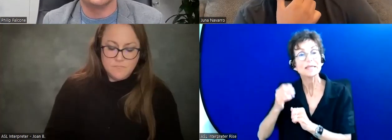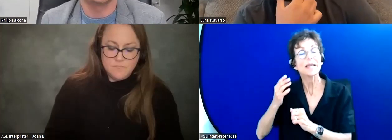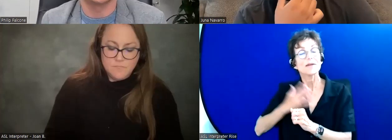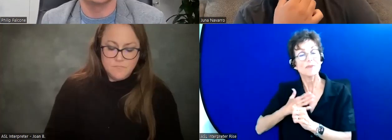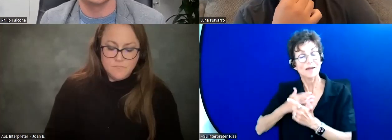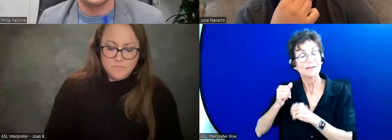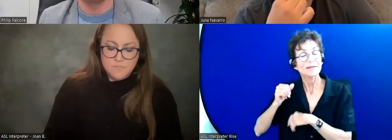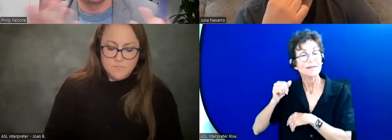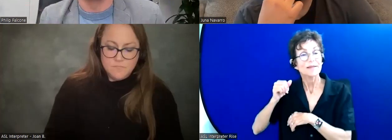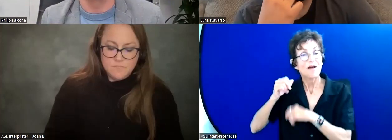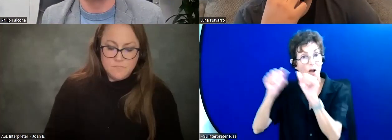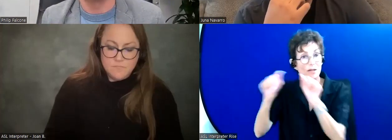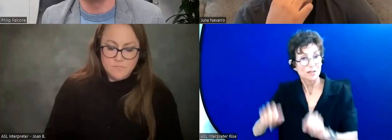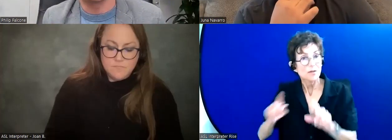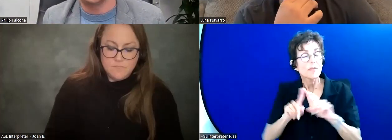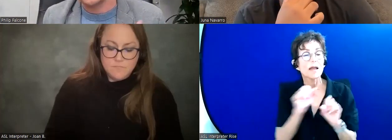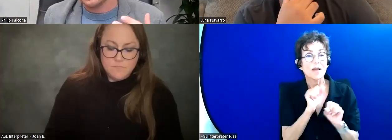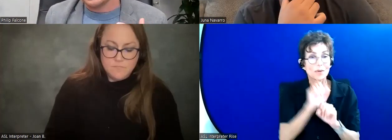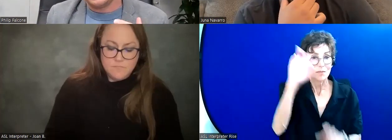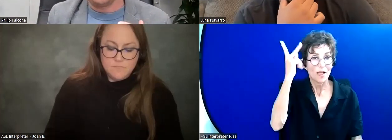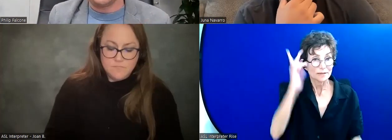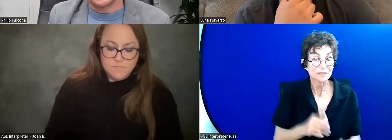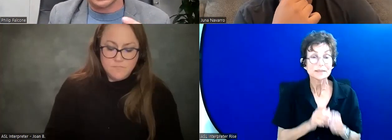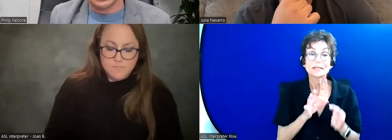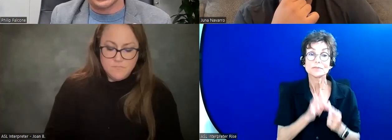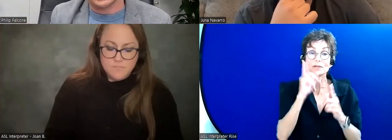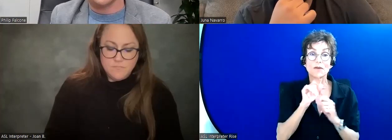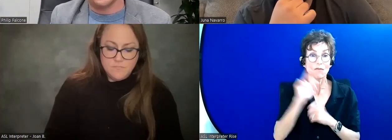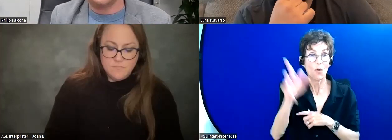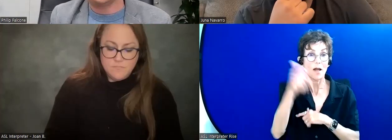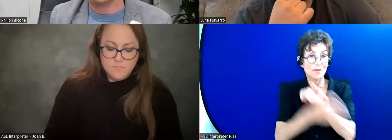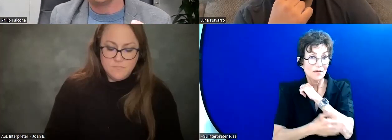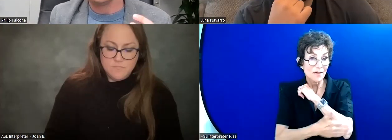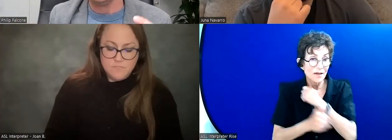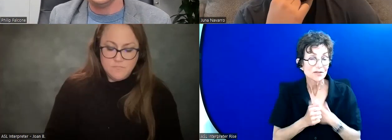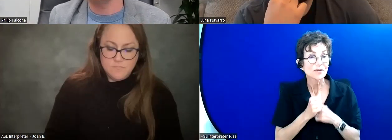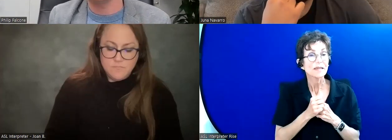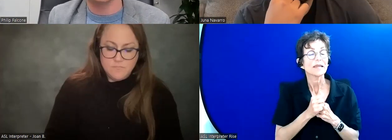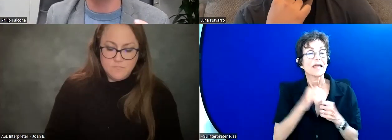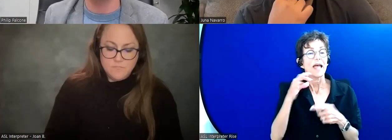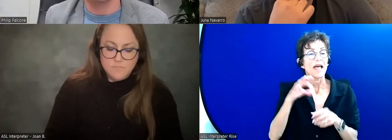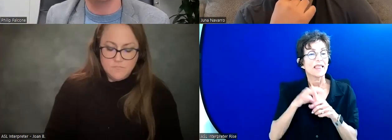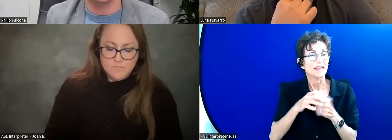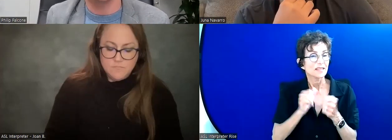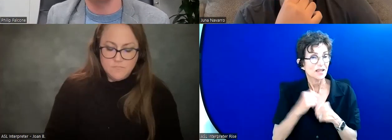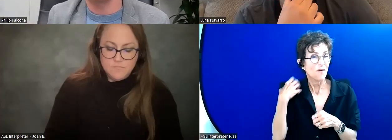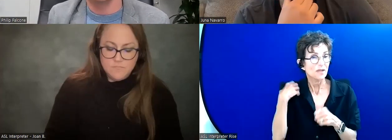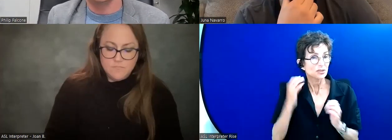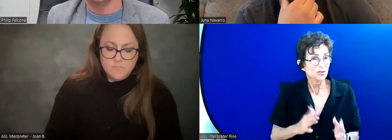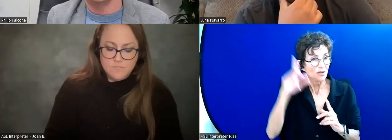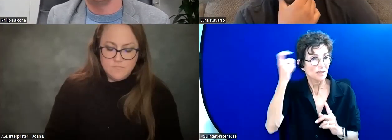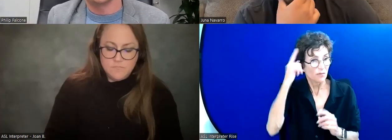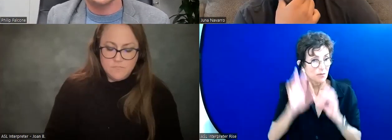in politics for an elected official. So I'm going to kind of come at this from how does the city of Riverside